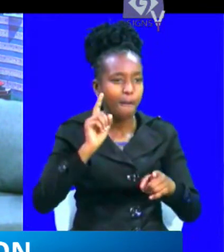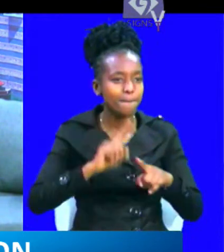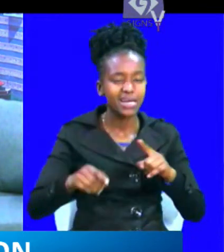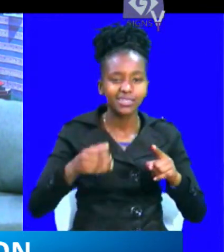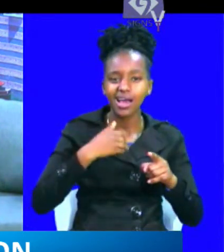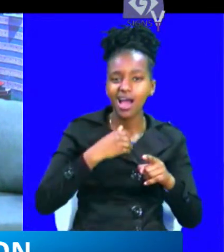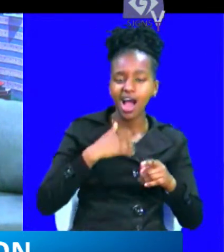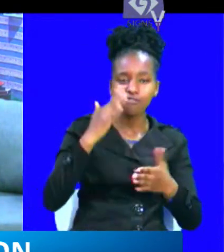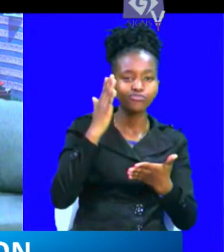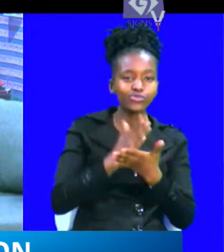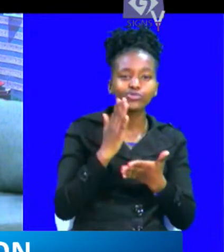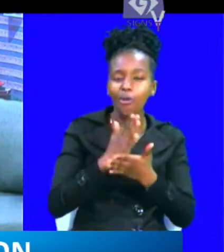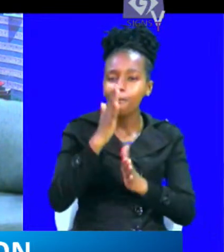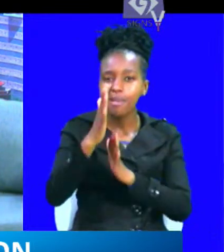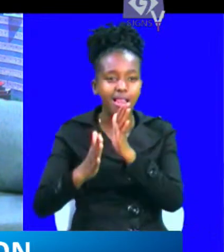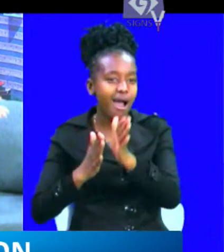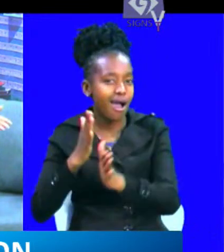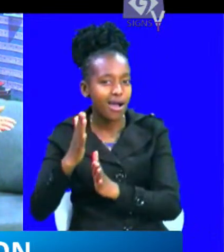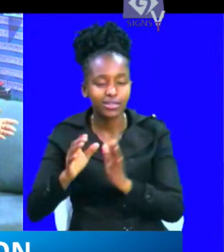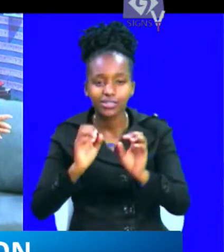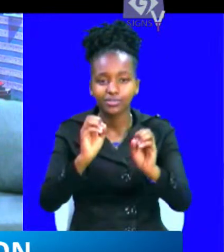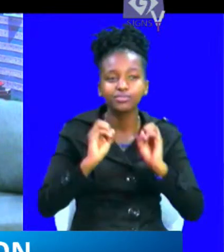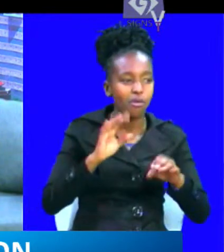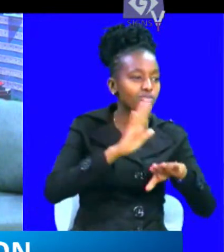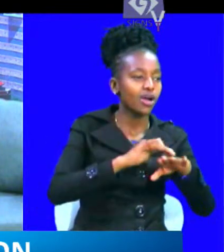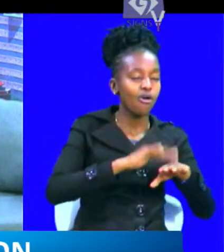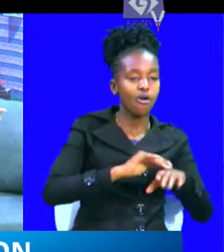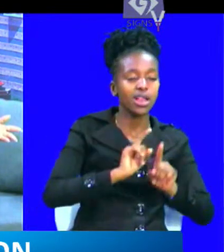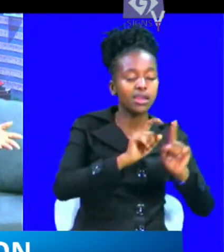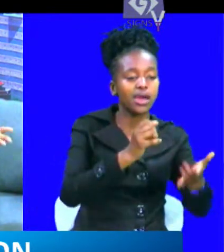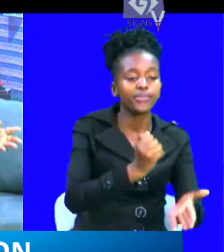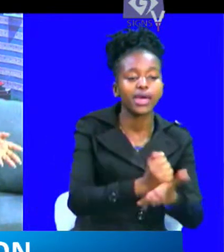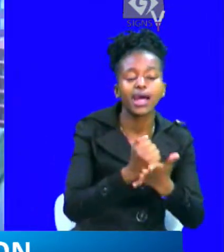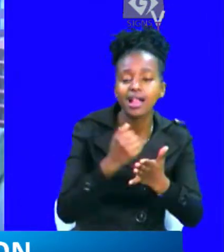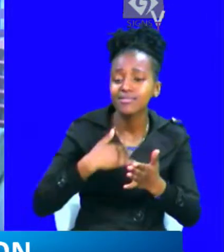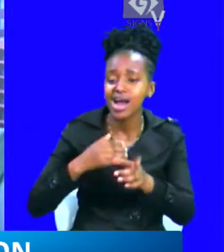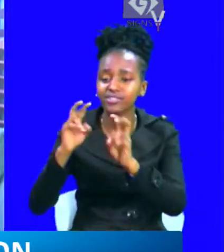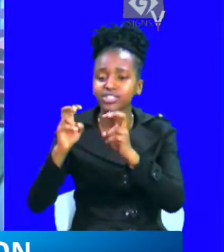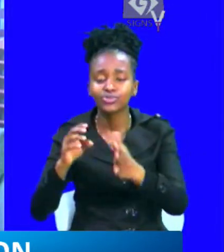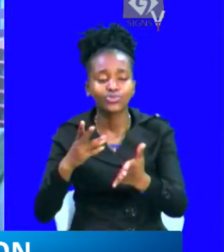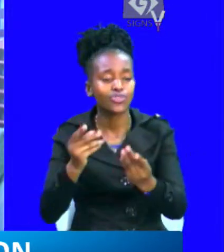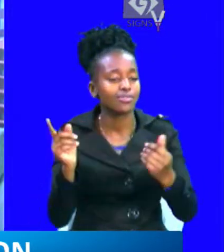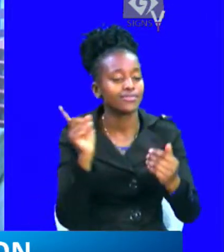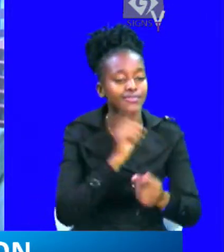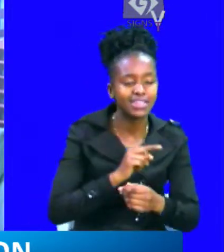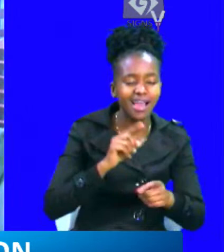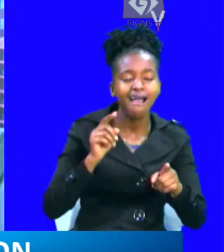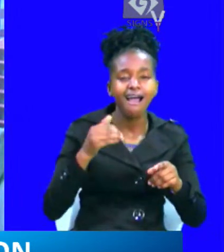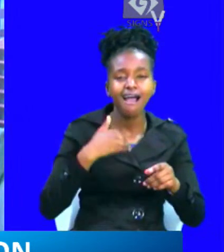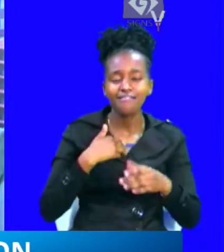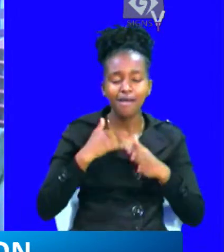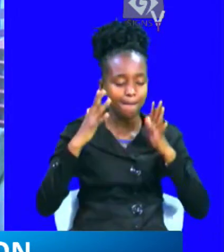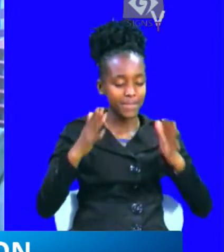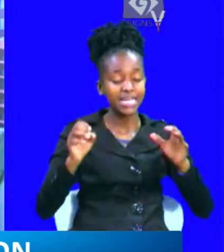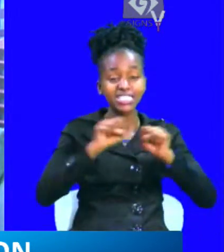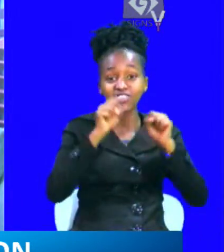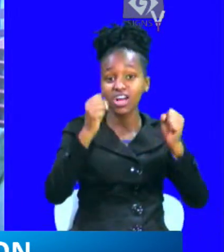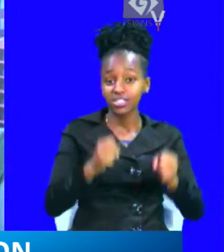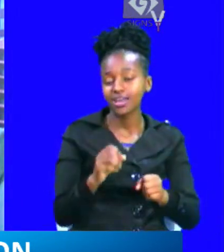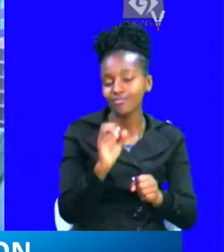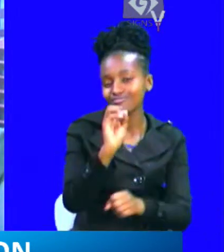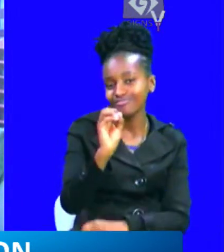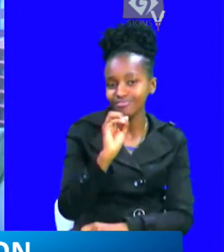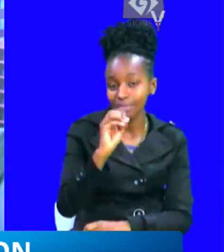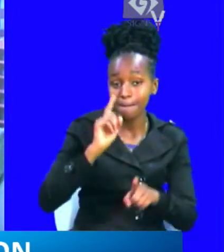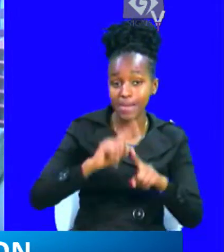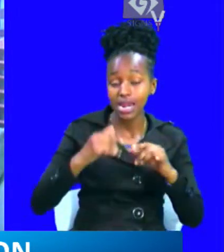real plans. 10 Yes. years was like, we're being called here, okay, there's this issue, we sort Yes. it. There was no real structures or Structures, plan. yeah.